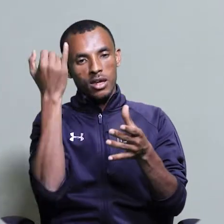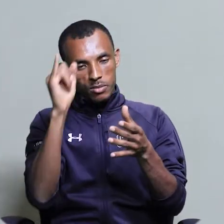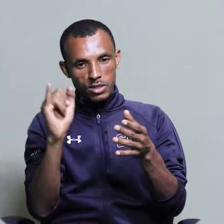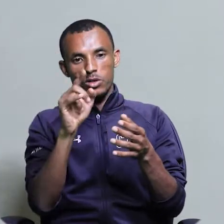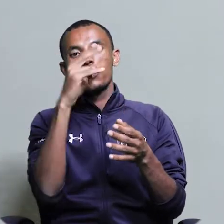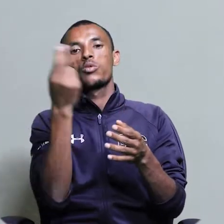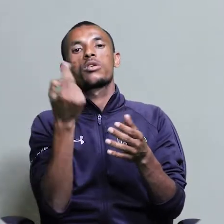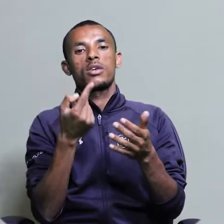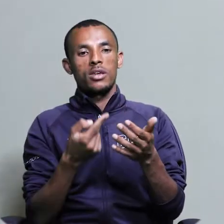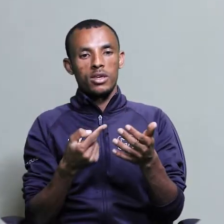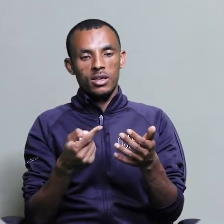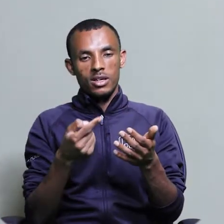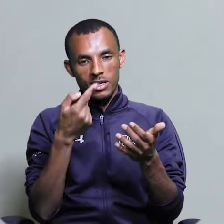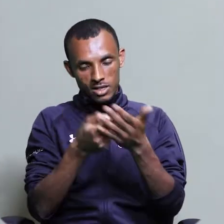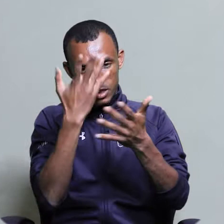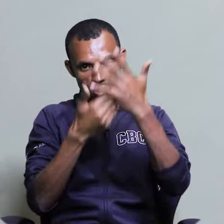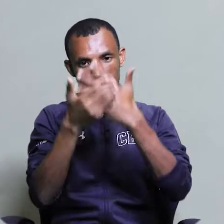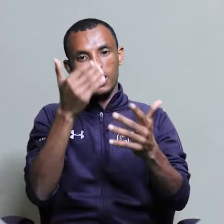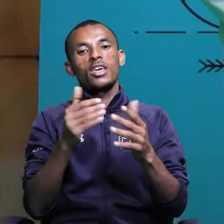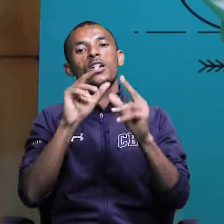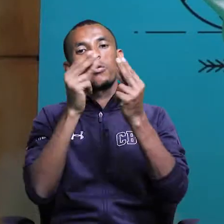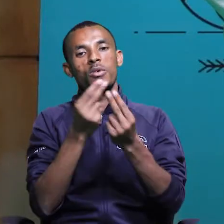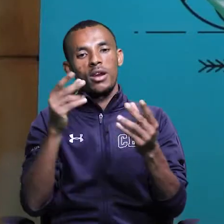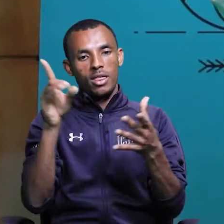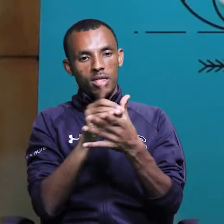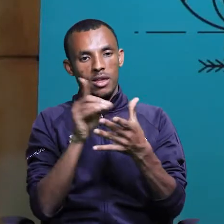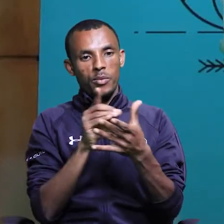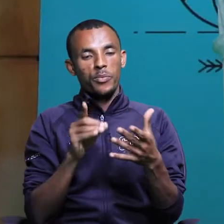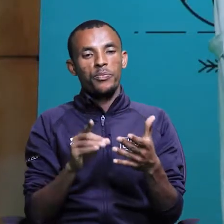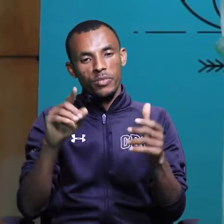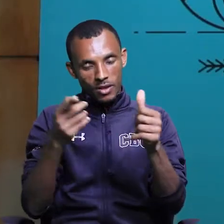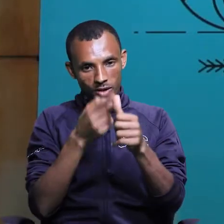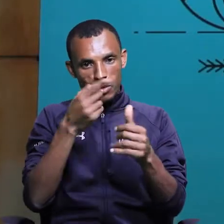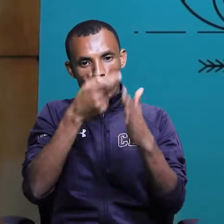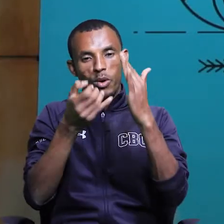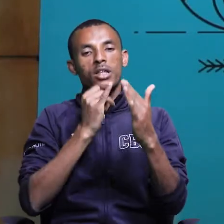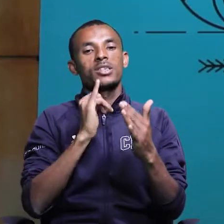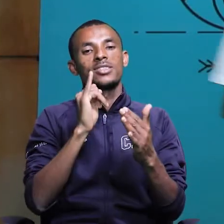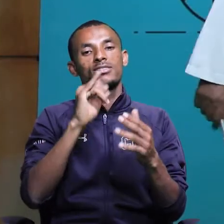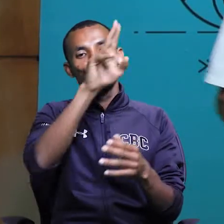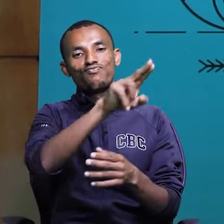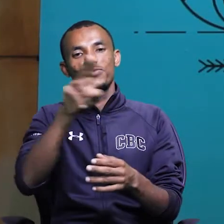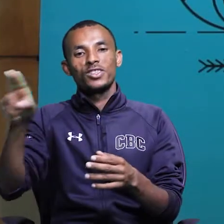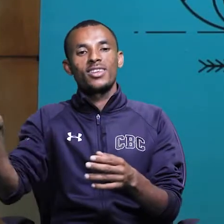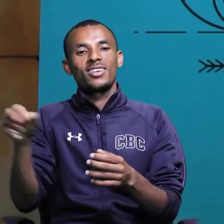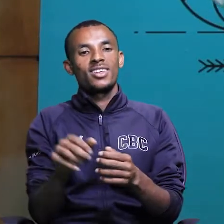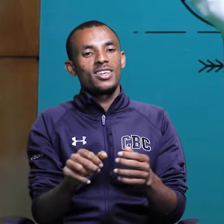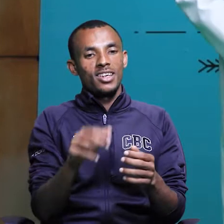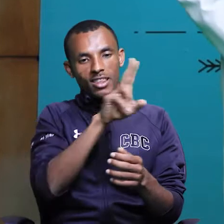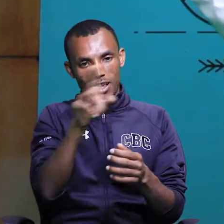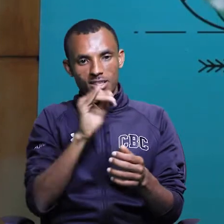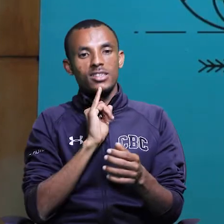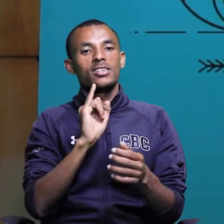we are using when we are discussing about group data. First, what is a statistics when you say?